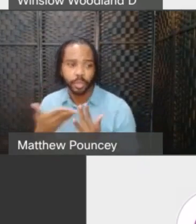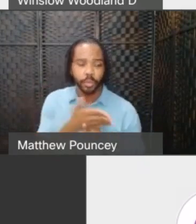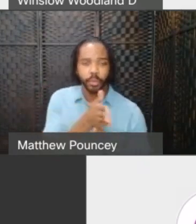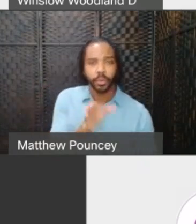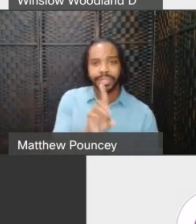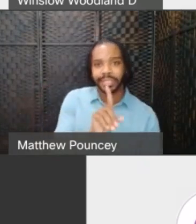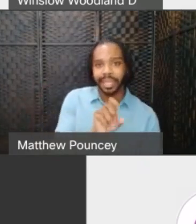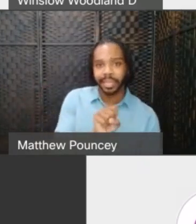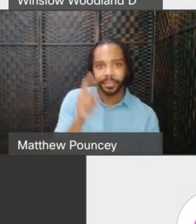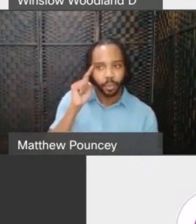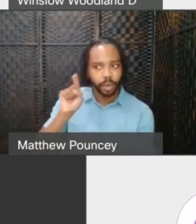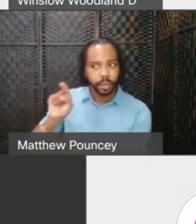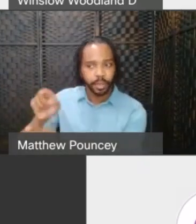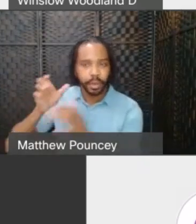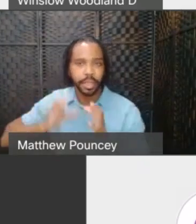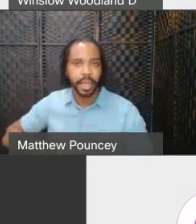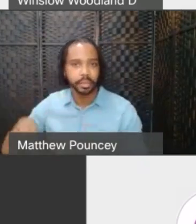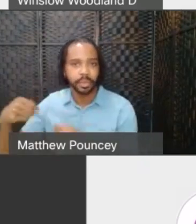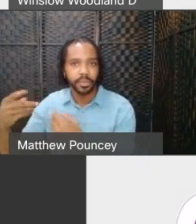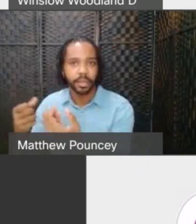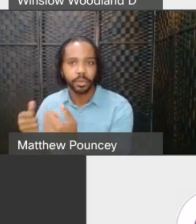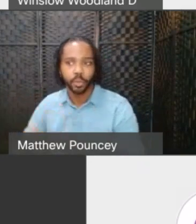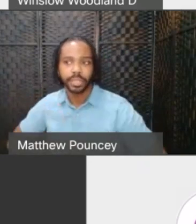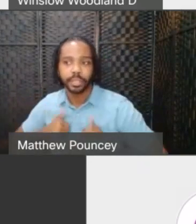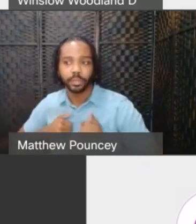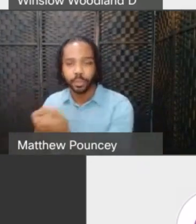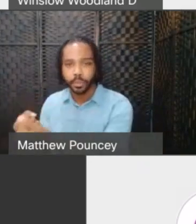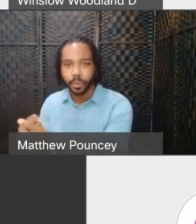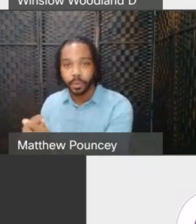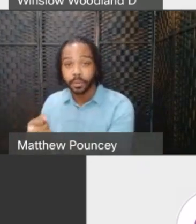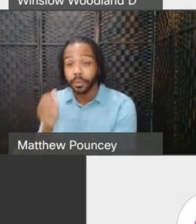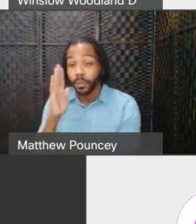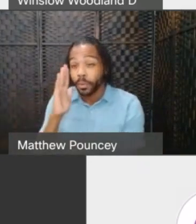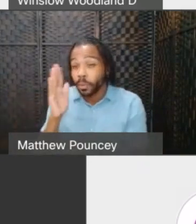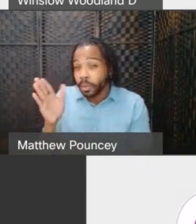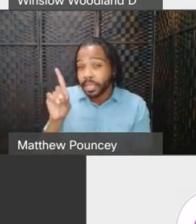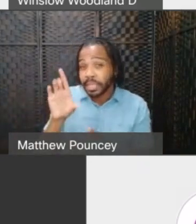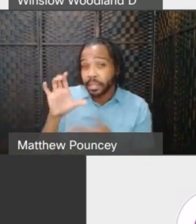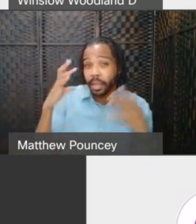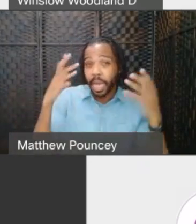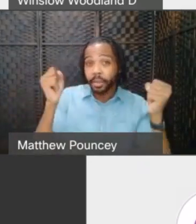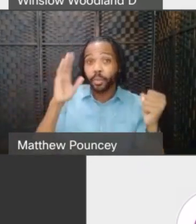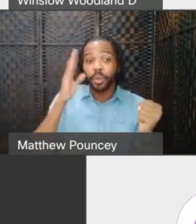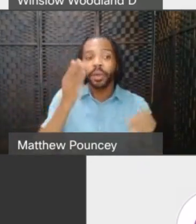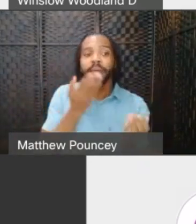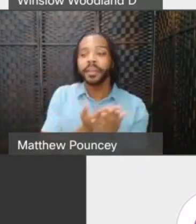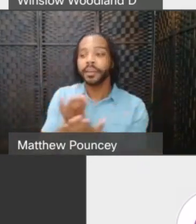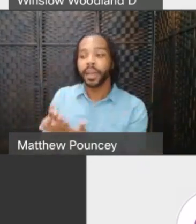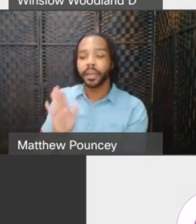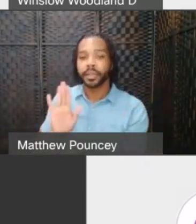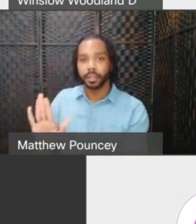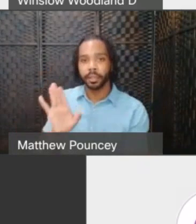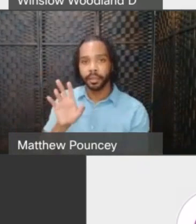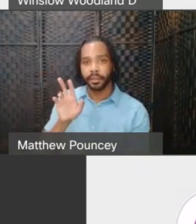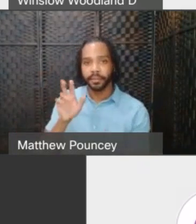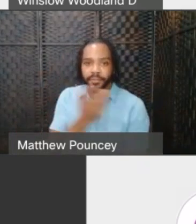person to whom they're providing residential supports, will DC Health be verifying their vaccination